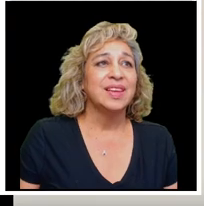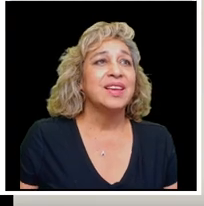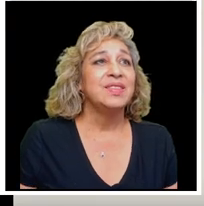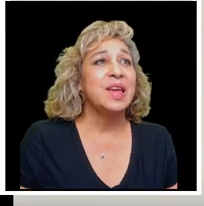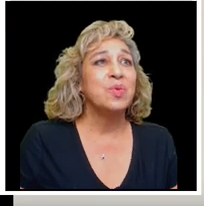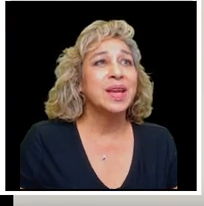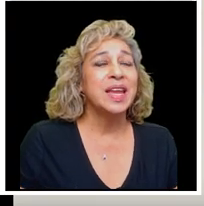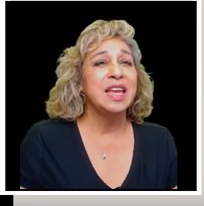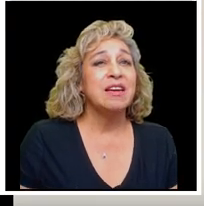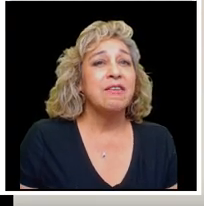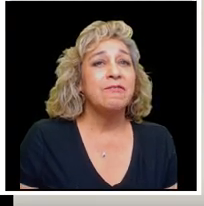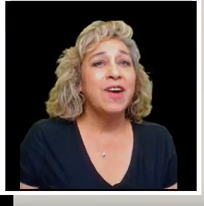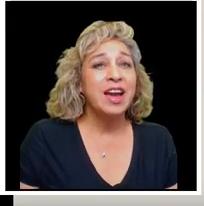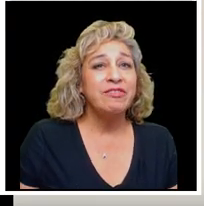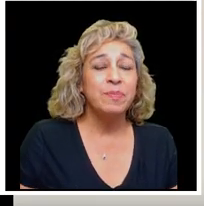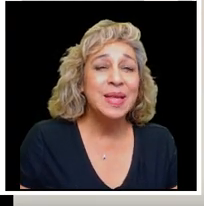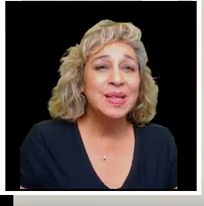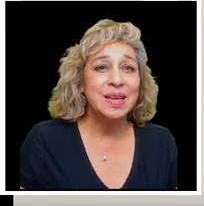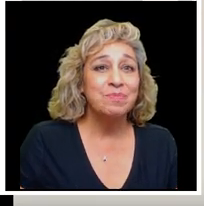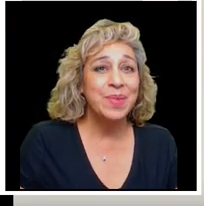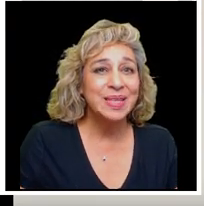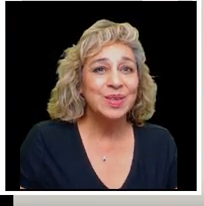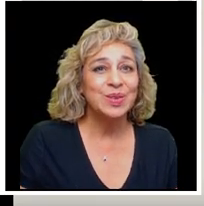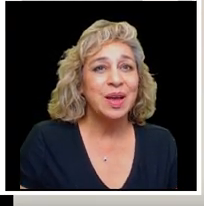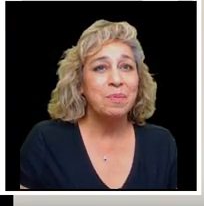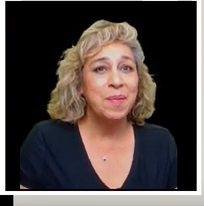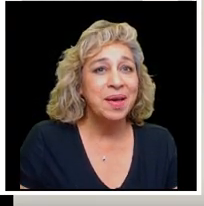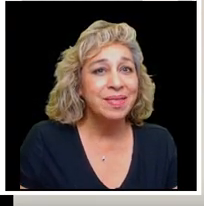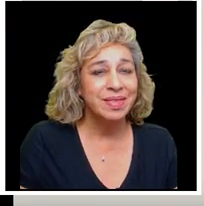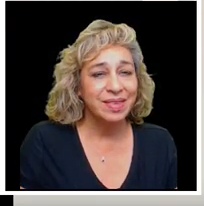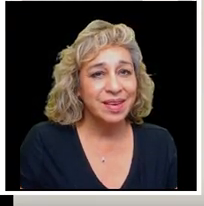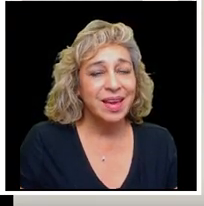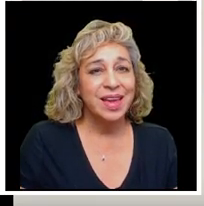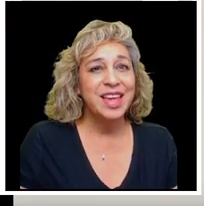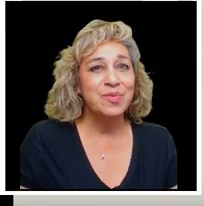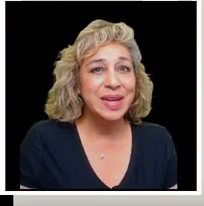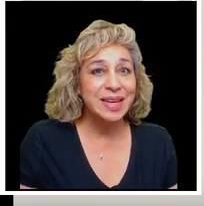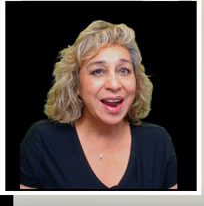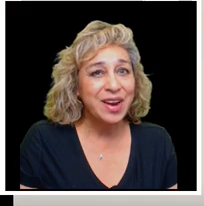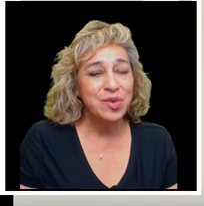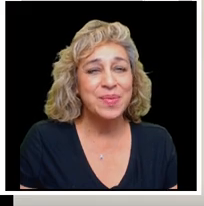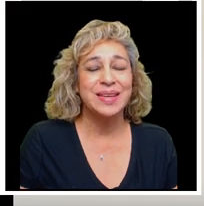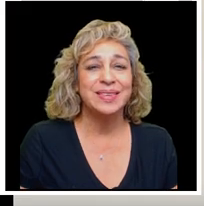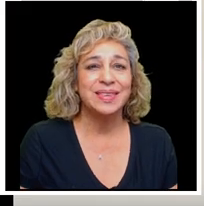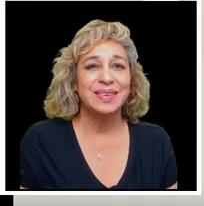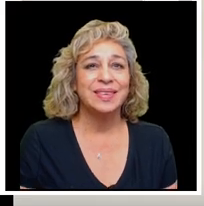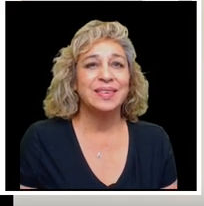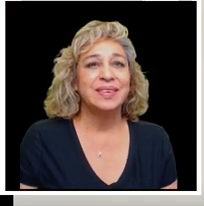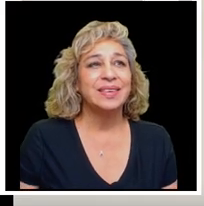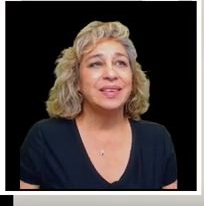they were giving five million vessels a month in retirement